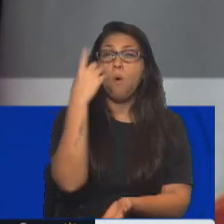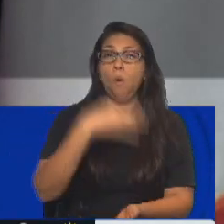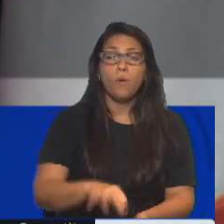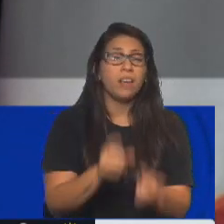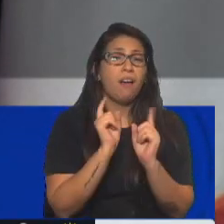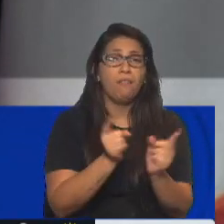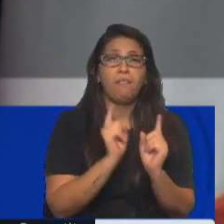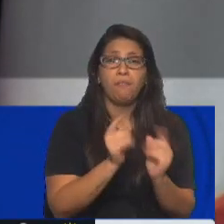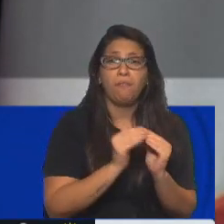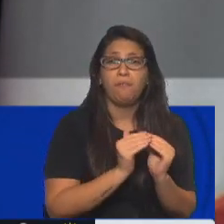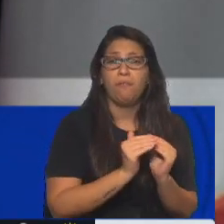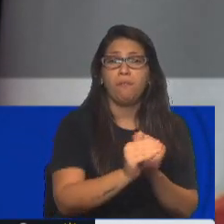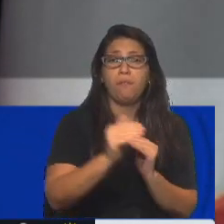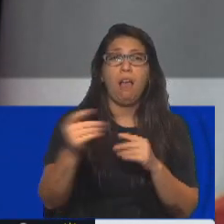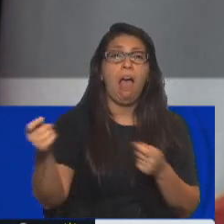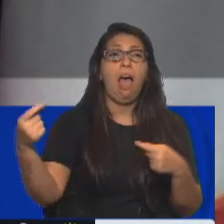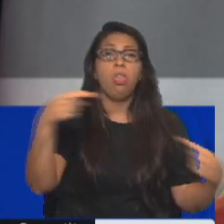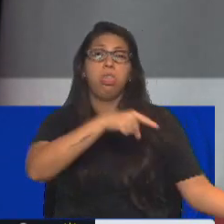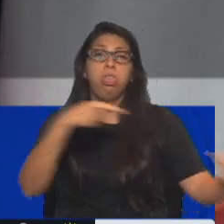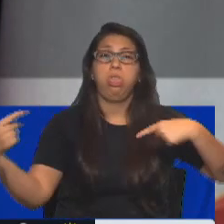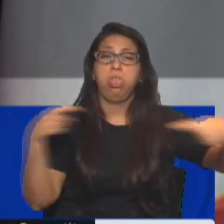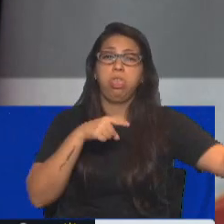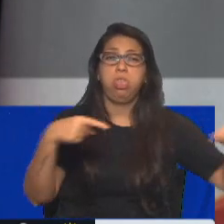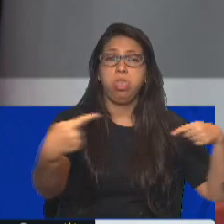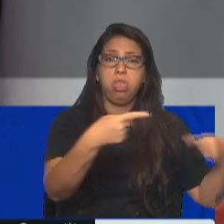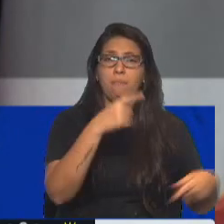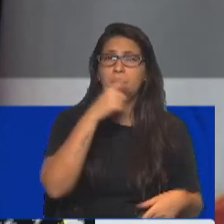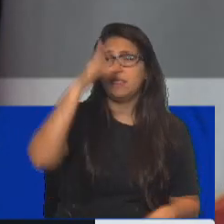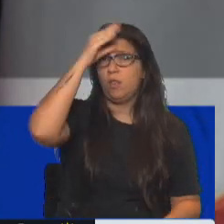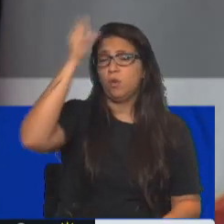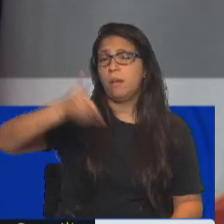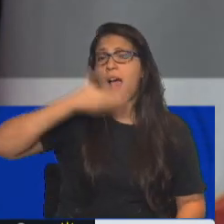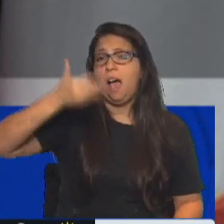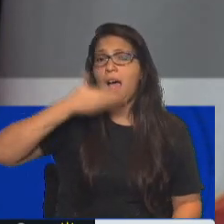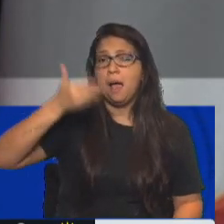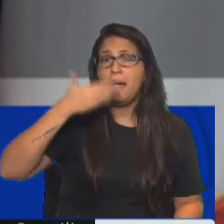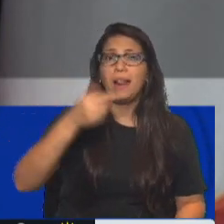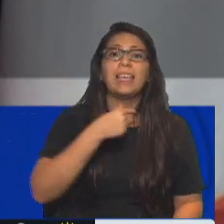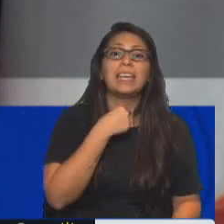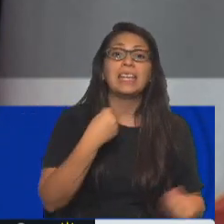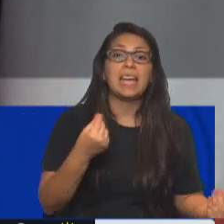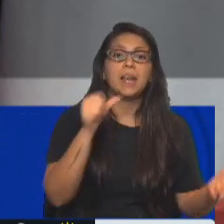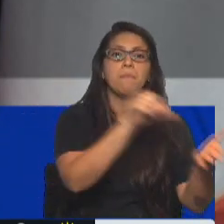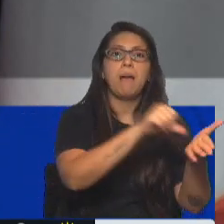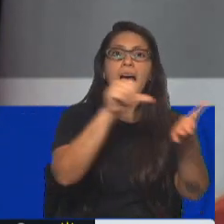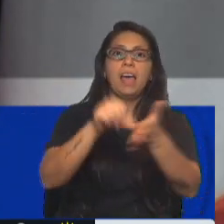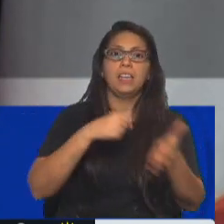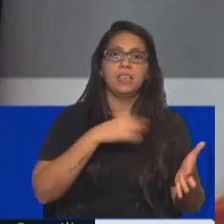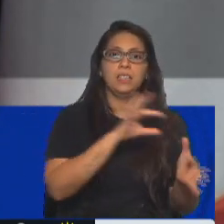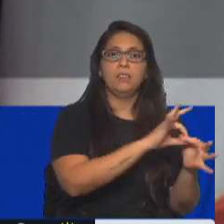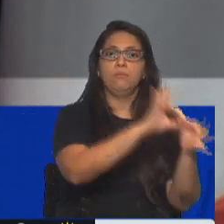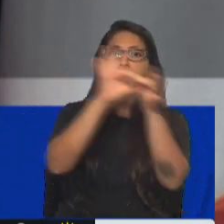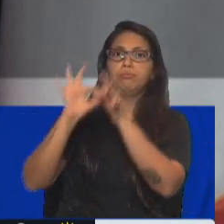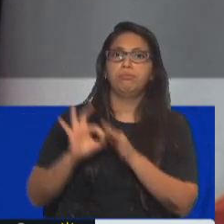and unjustifiable trade war seems to be President Trump's talks of annexing our country through economic